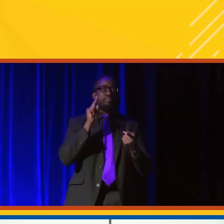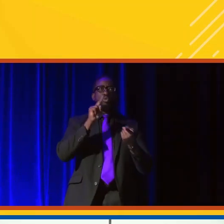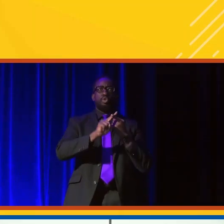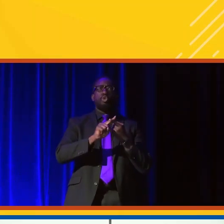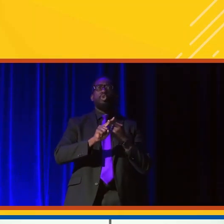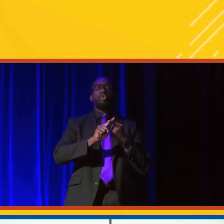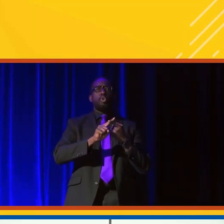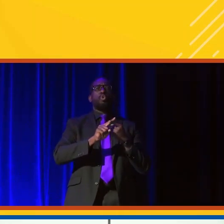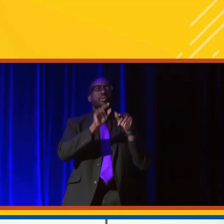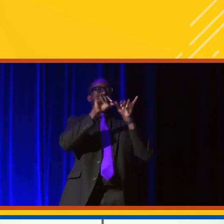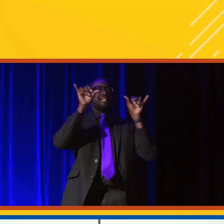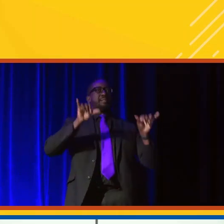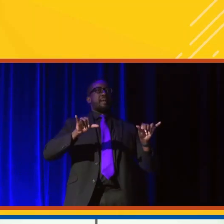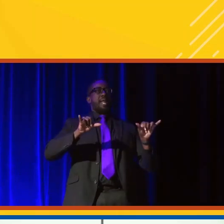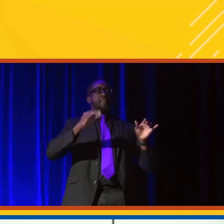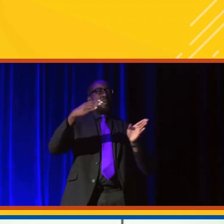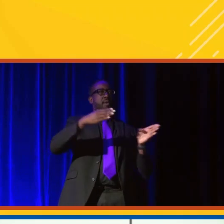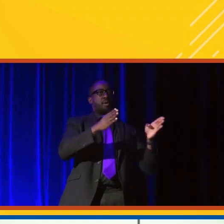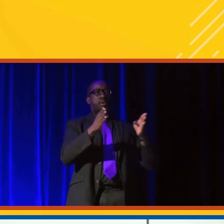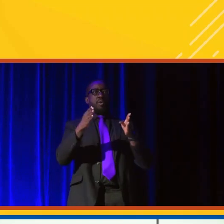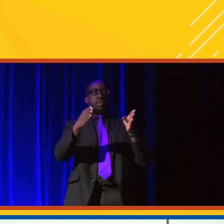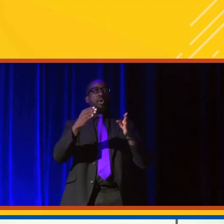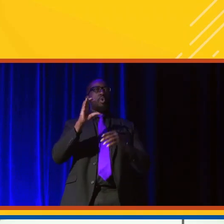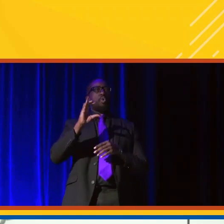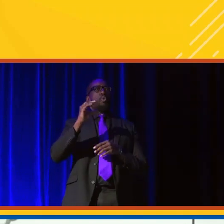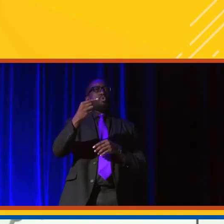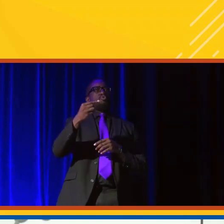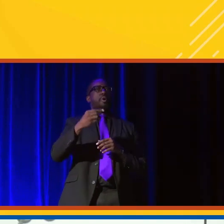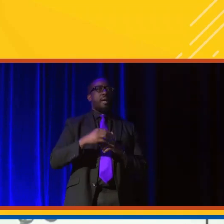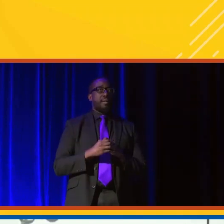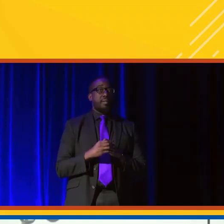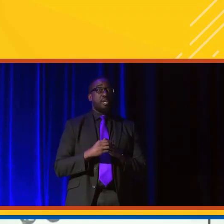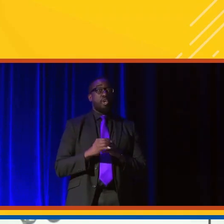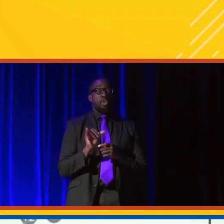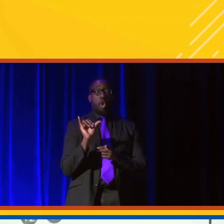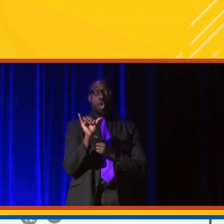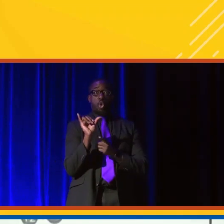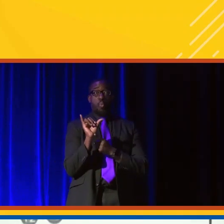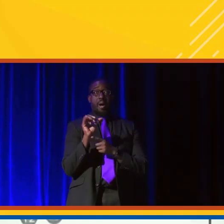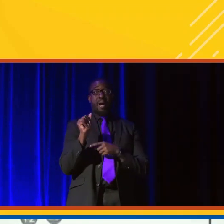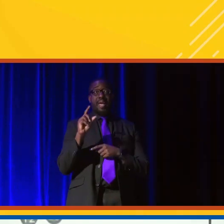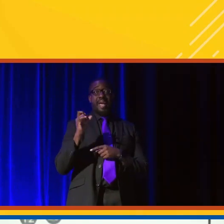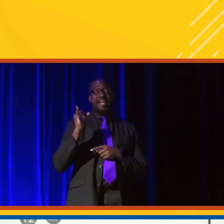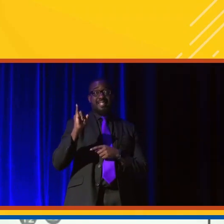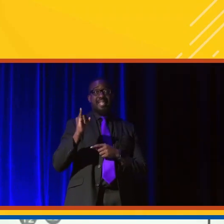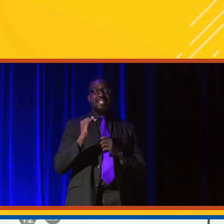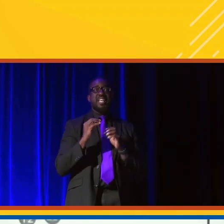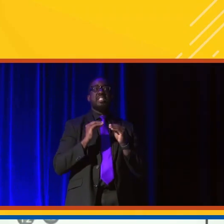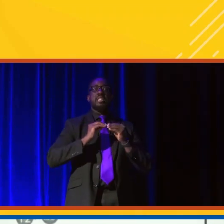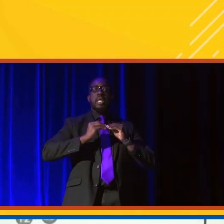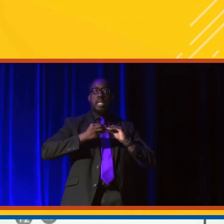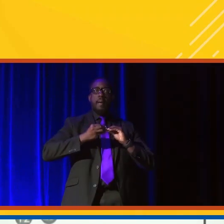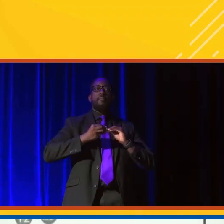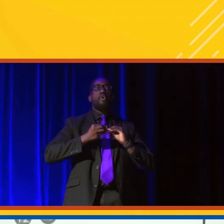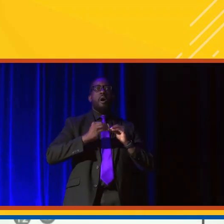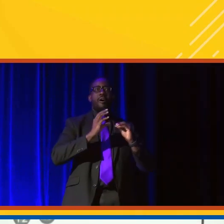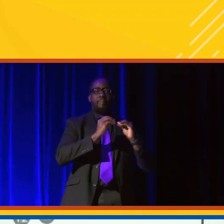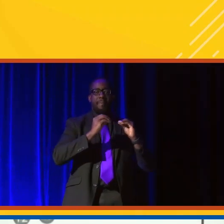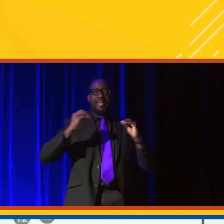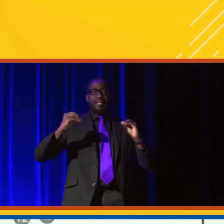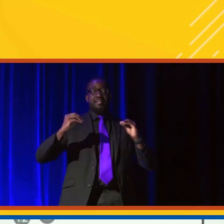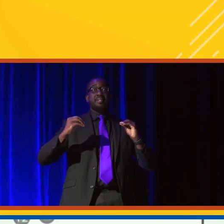systematically coarsen this molecule. So what I have here on the y-axis is the number of coarse-grained beads I'm going to use, and on